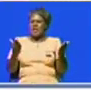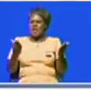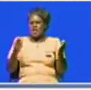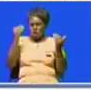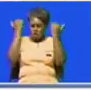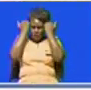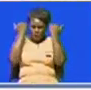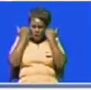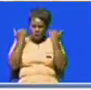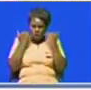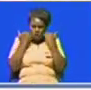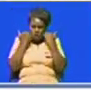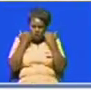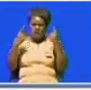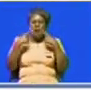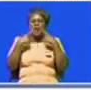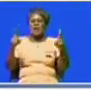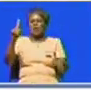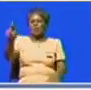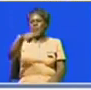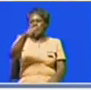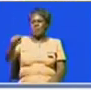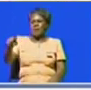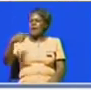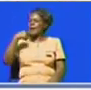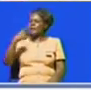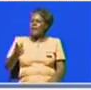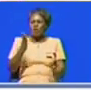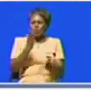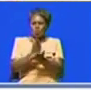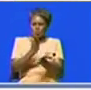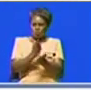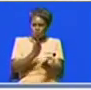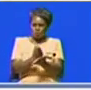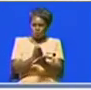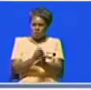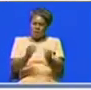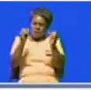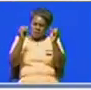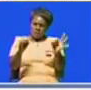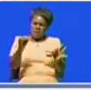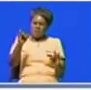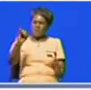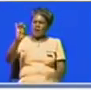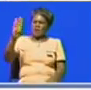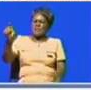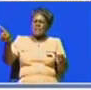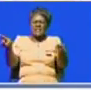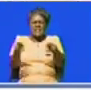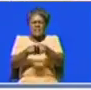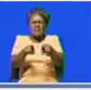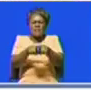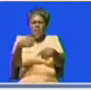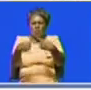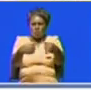court would have to declare it invalid. And I can tell you that if the IEBC continues the way it's